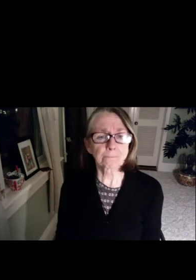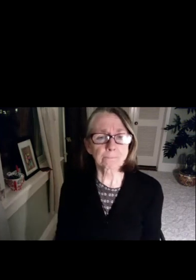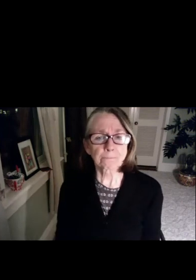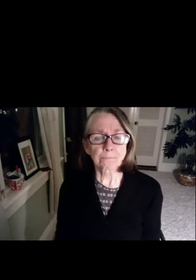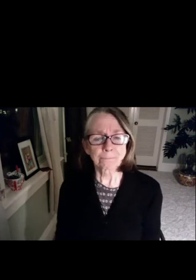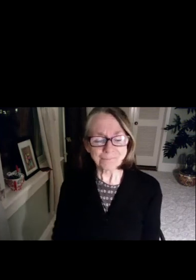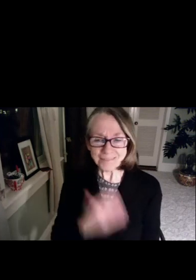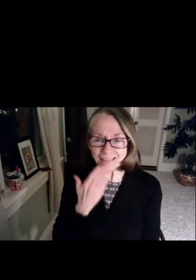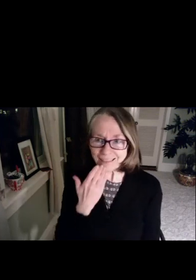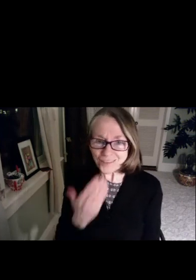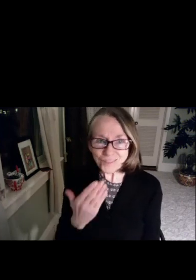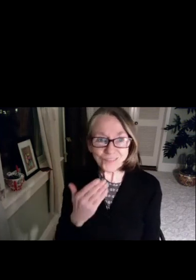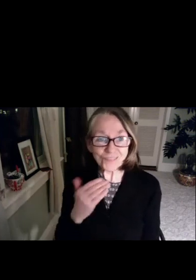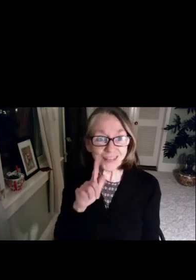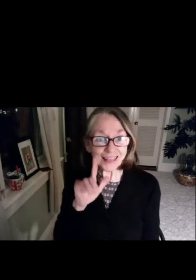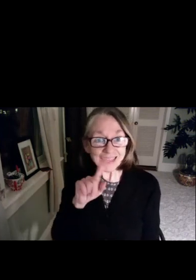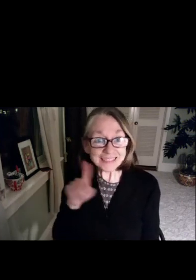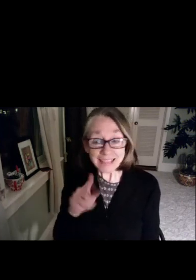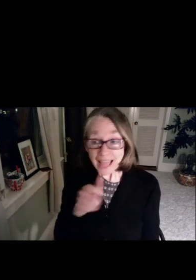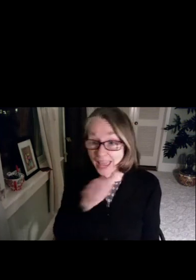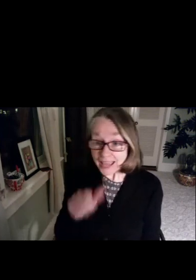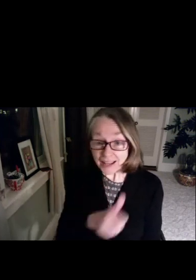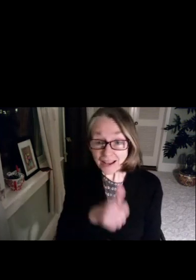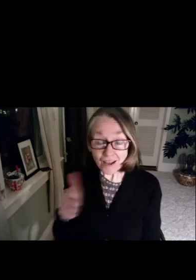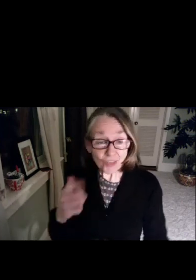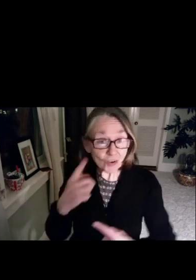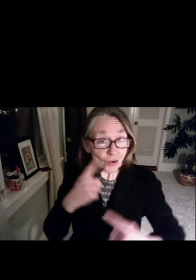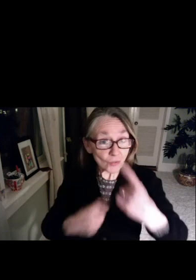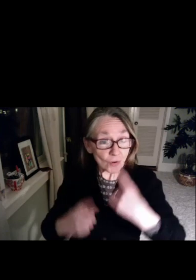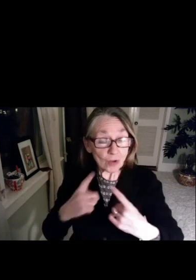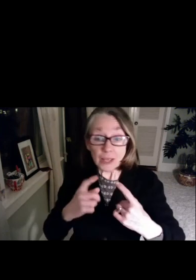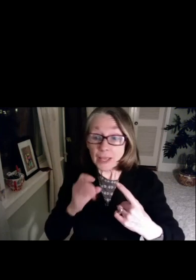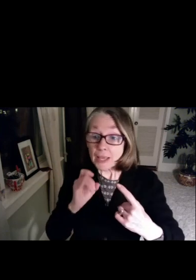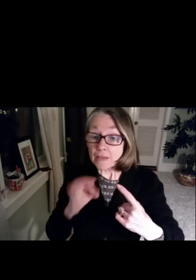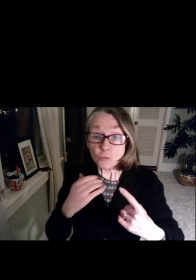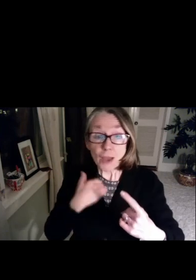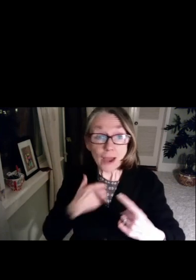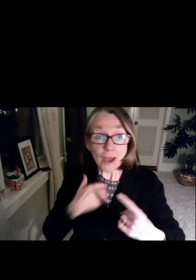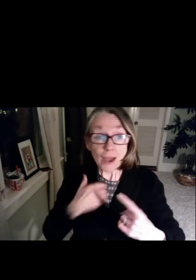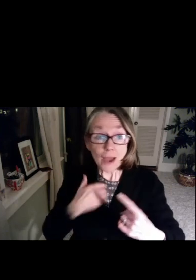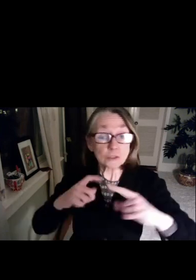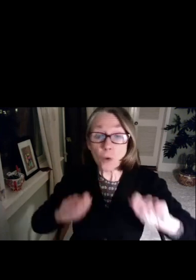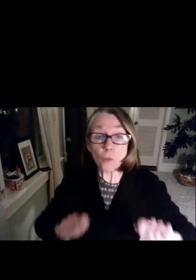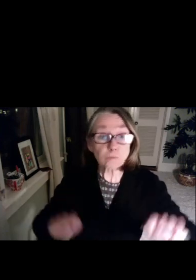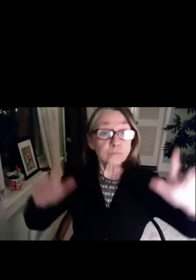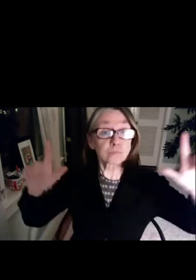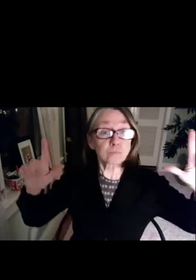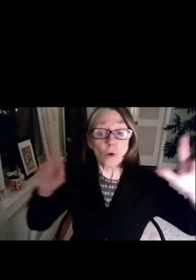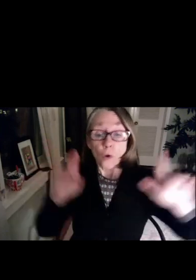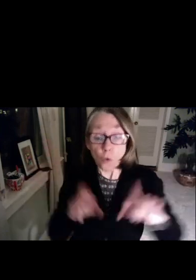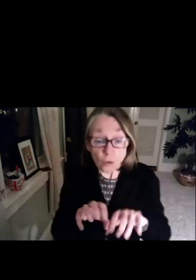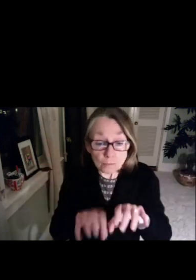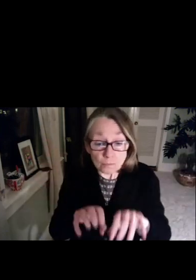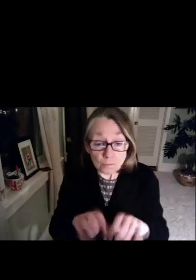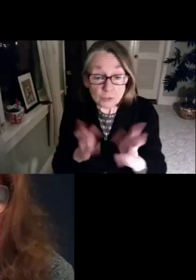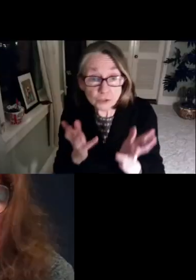Thank you, Liz. Does anyone else have any questions? Again, you can open your window or put something in chat if you have difficulty opening your